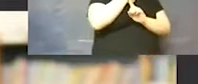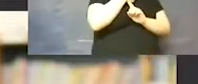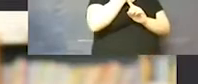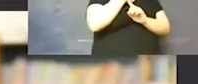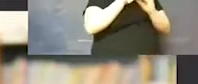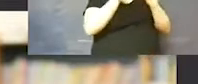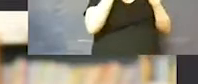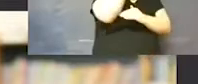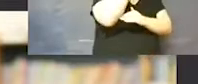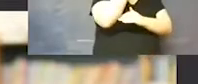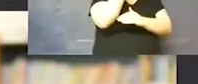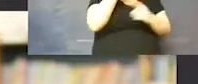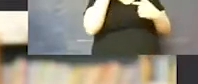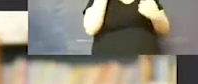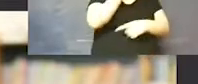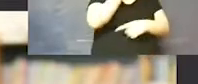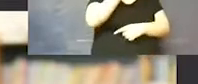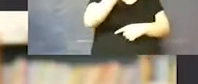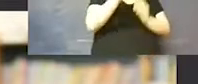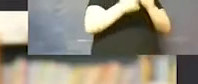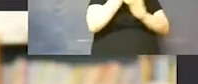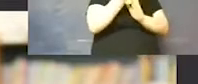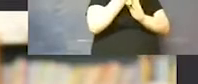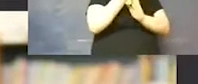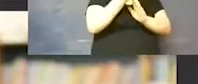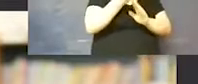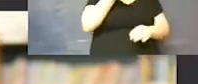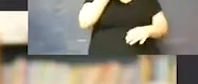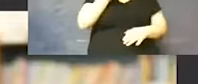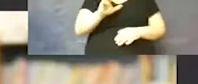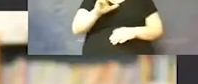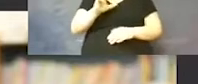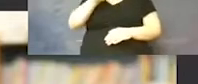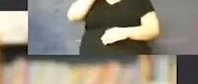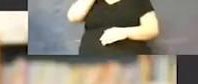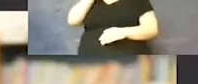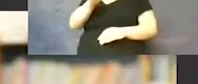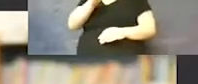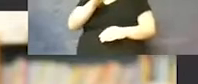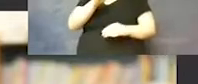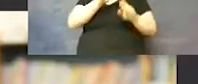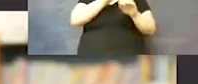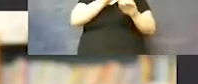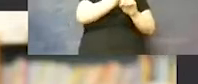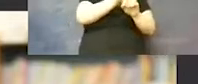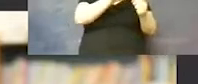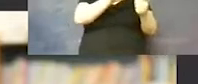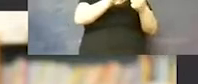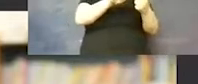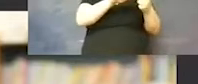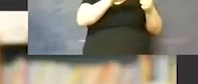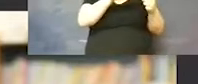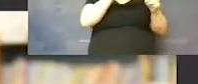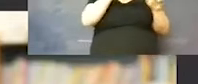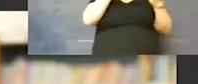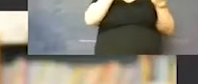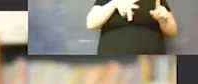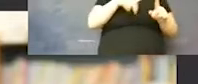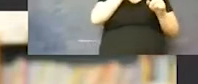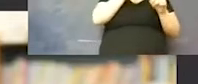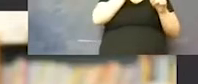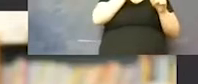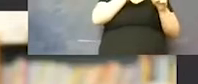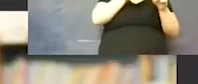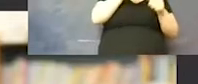a 24-hour period, or being directly exposed to infectious secretions of a COVID-19 positive or